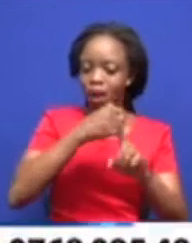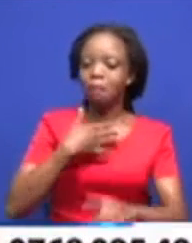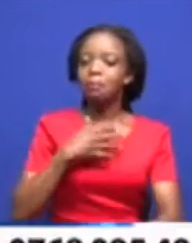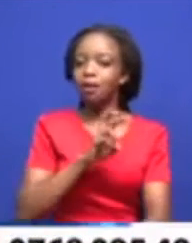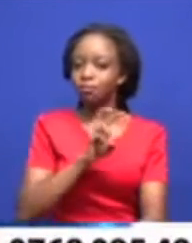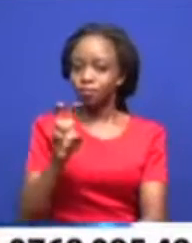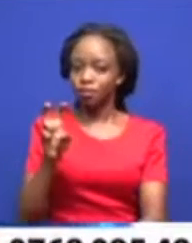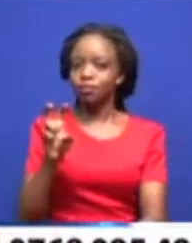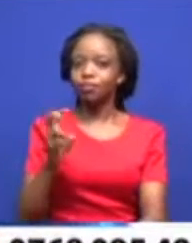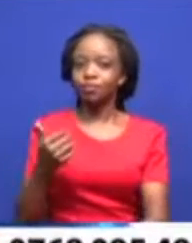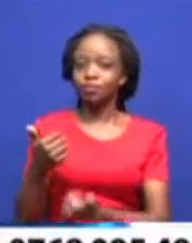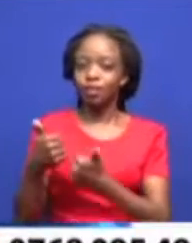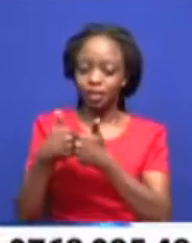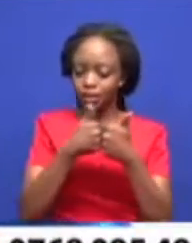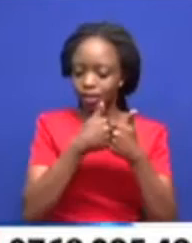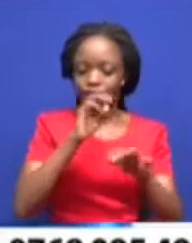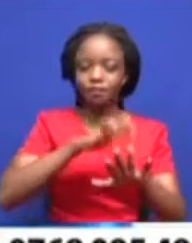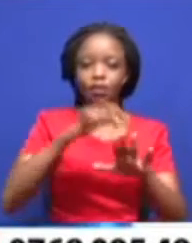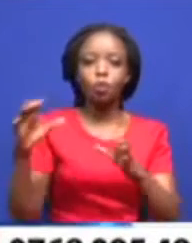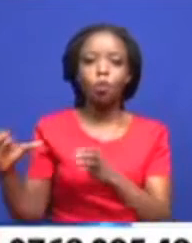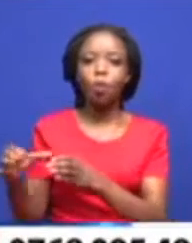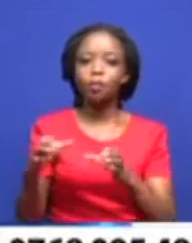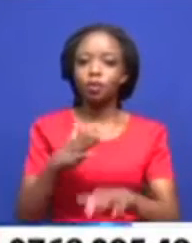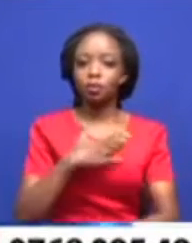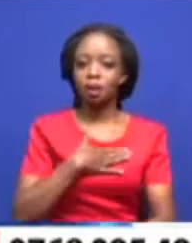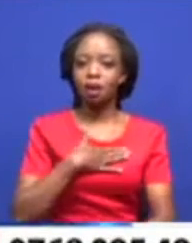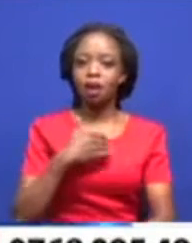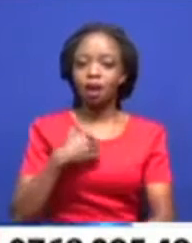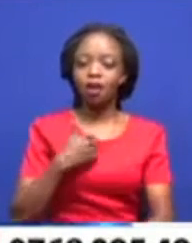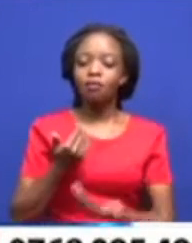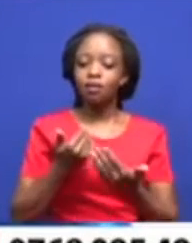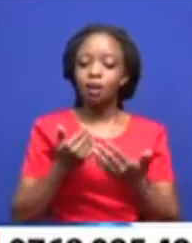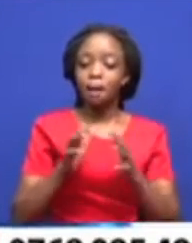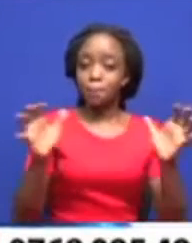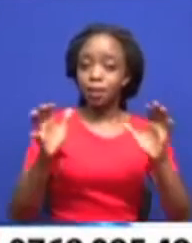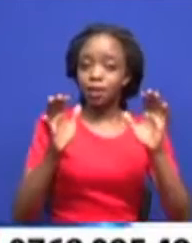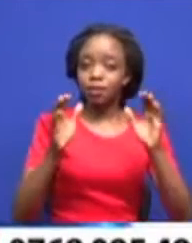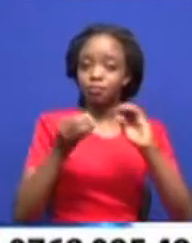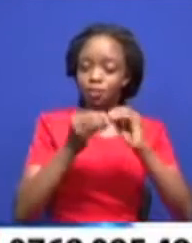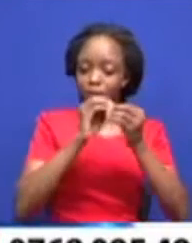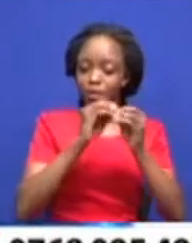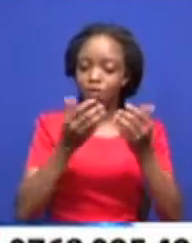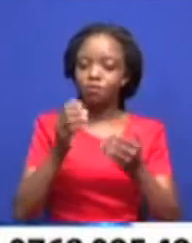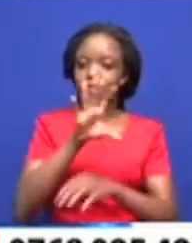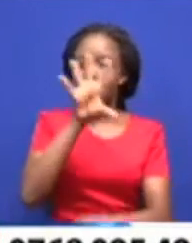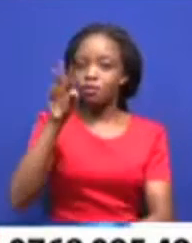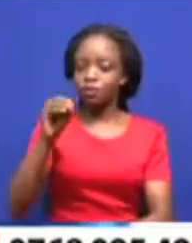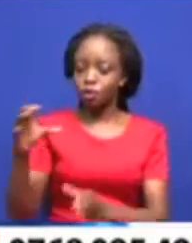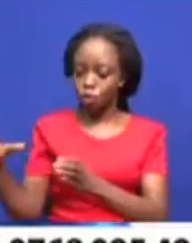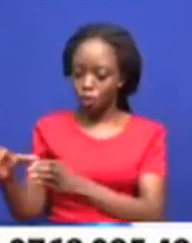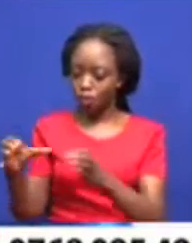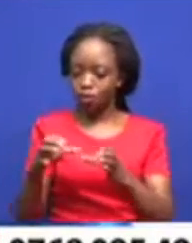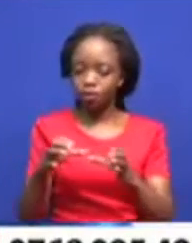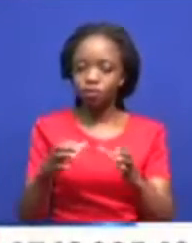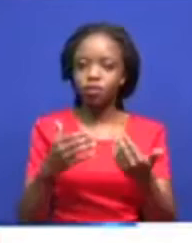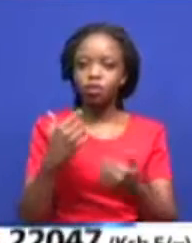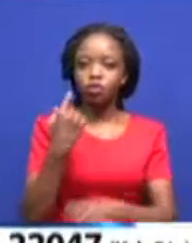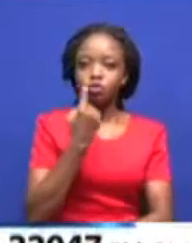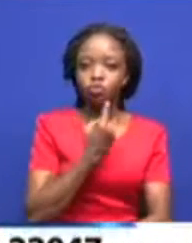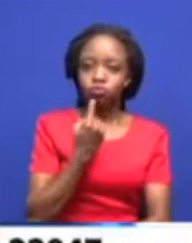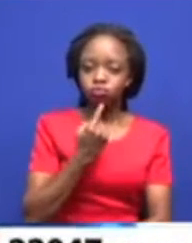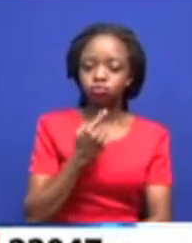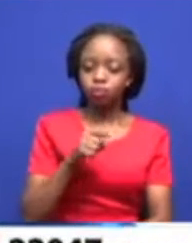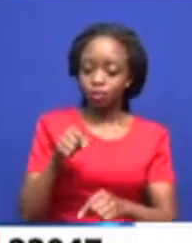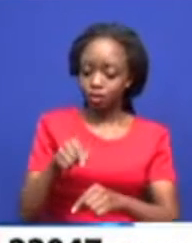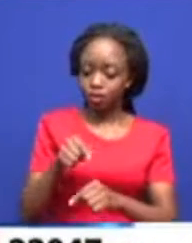the real challenges facing my community. We have a significant number of East African community in this Ward 6 particularly. So